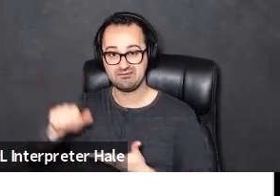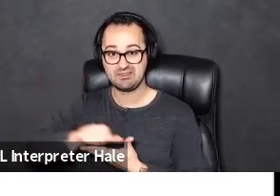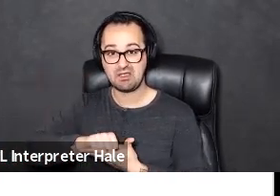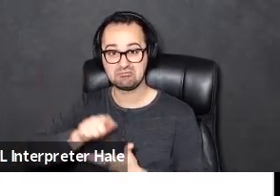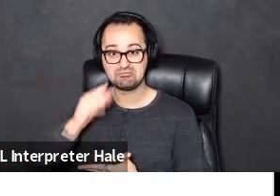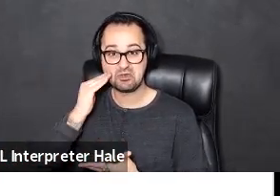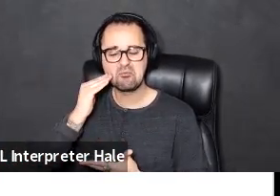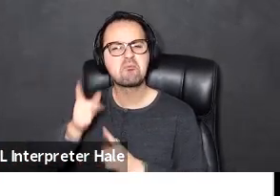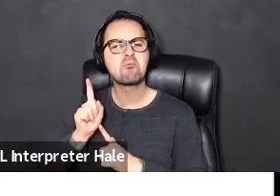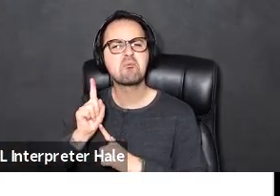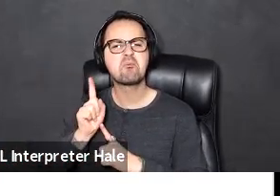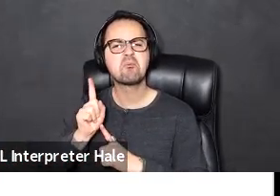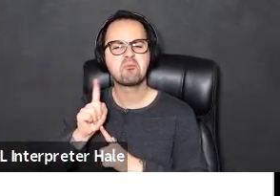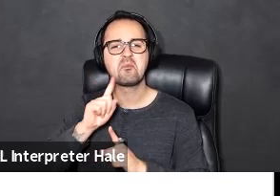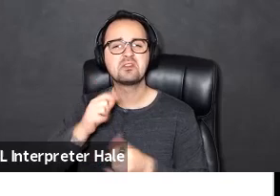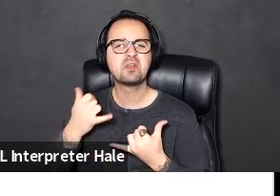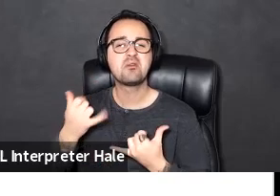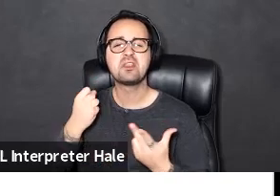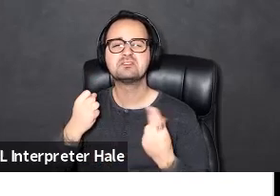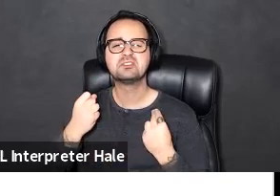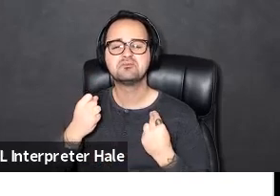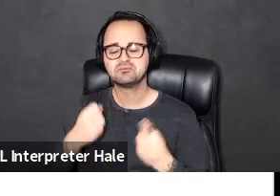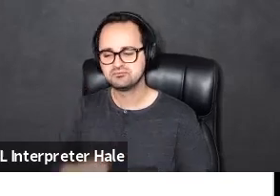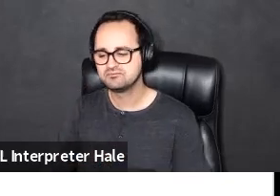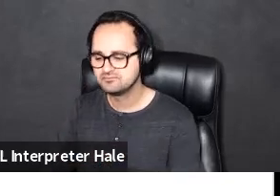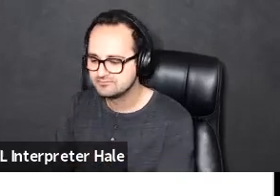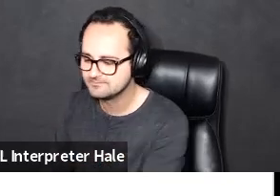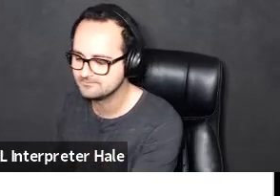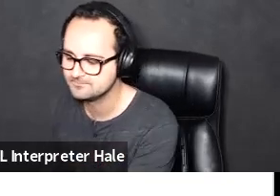just take a minute and just answer that, yes or no.